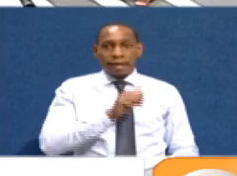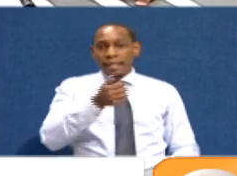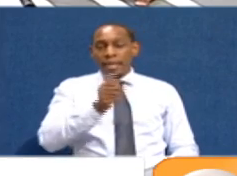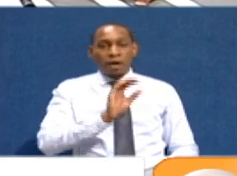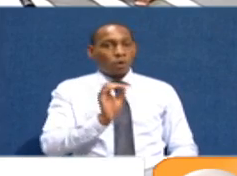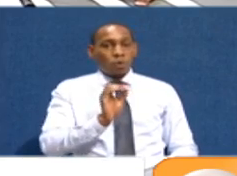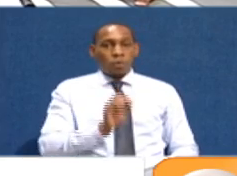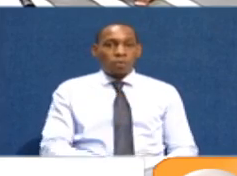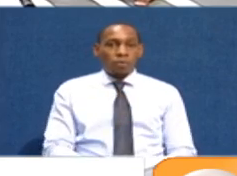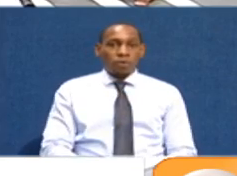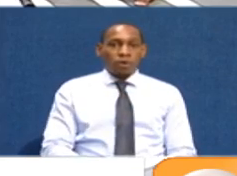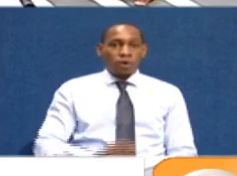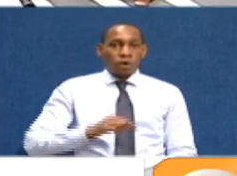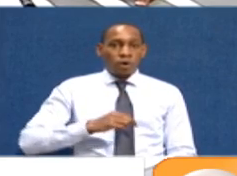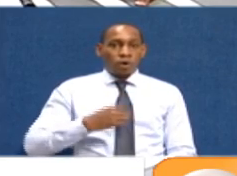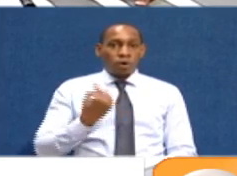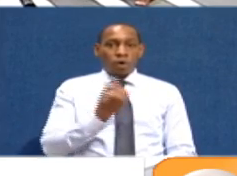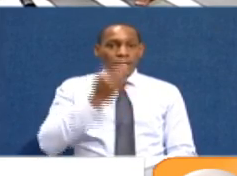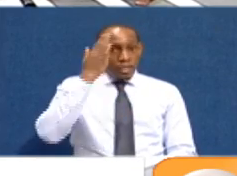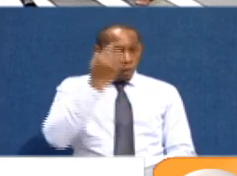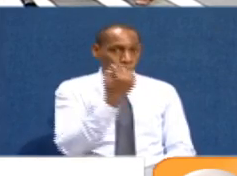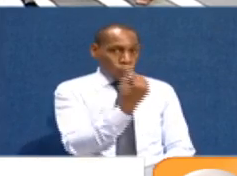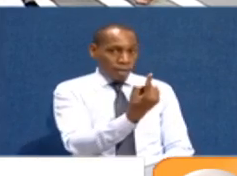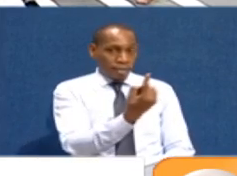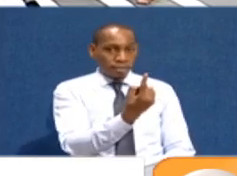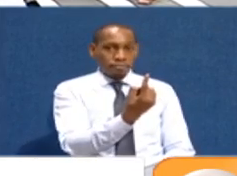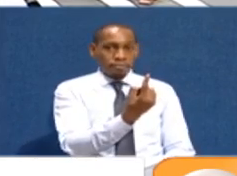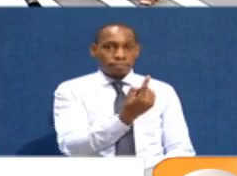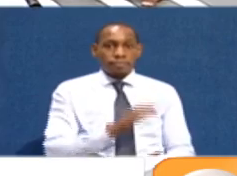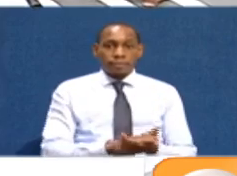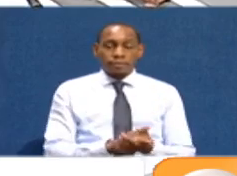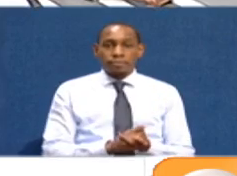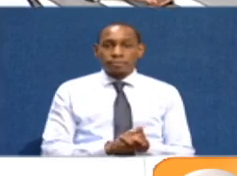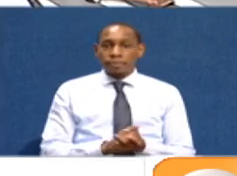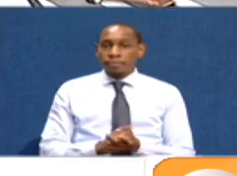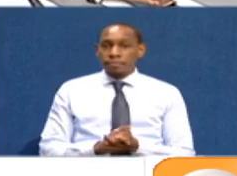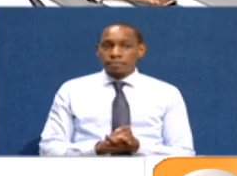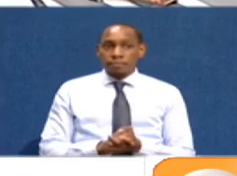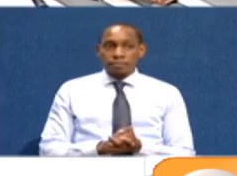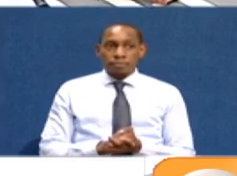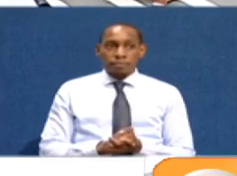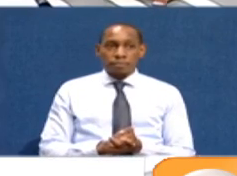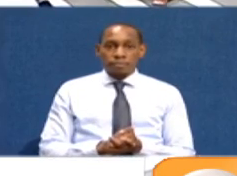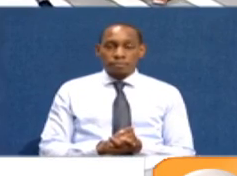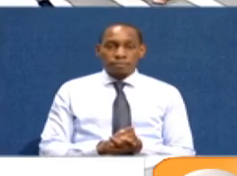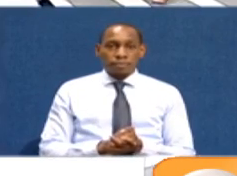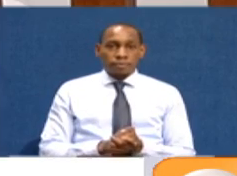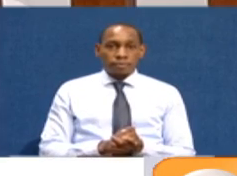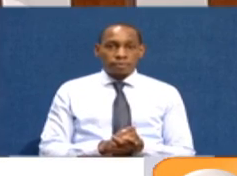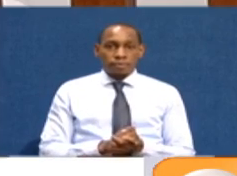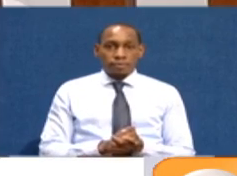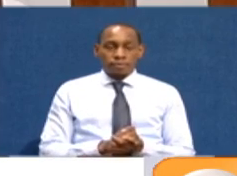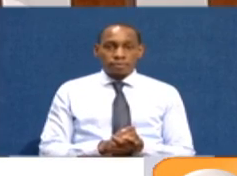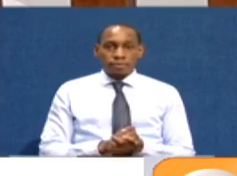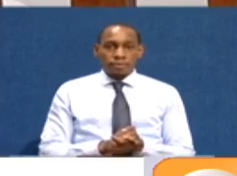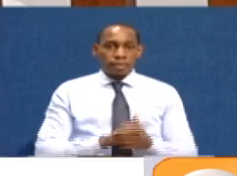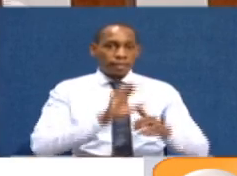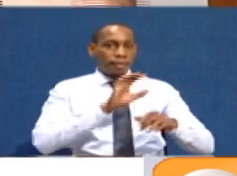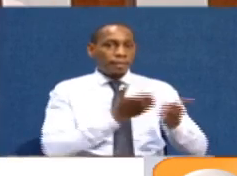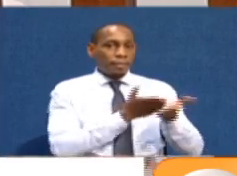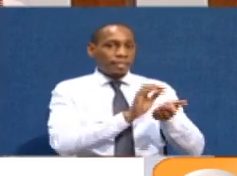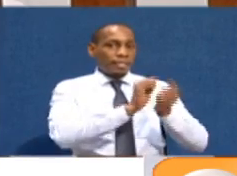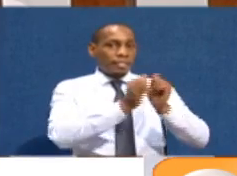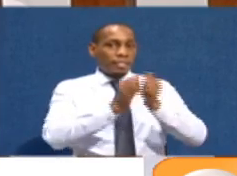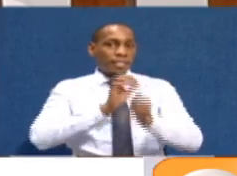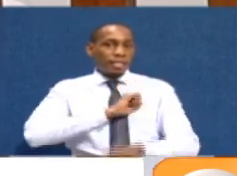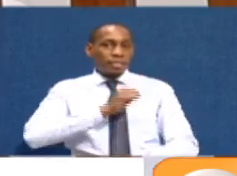no. I only know of one, and then my family. That's it. Yeah. We're not in the business of